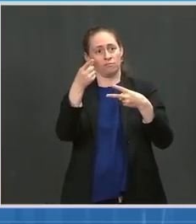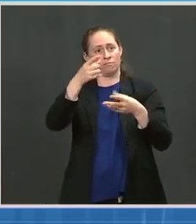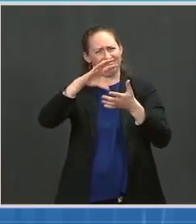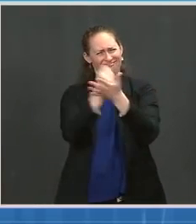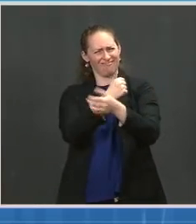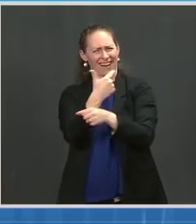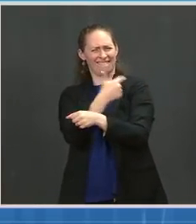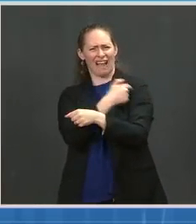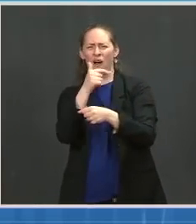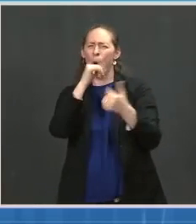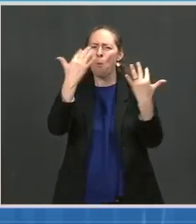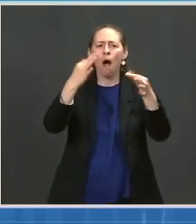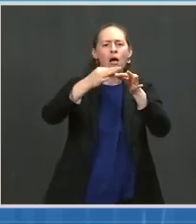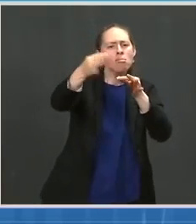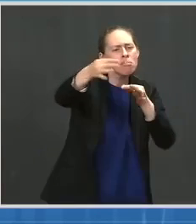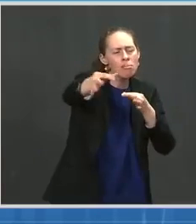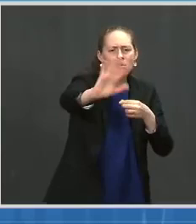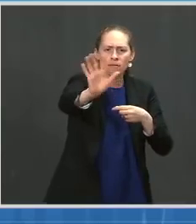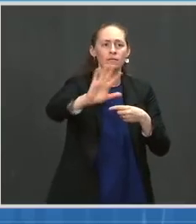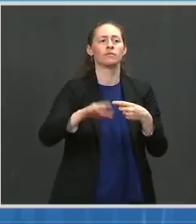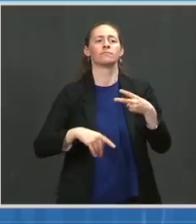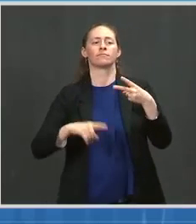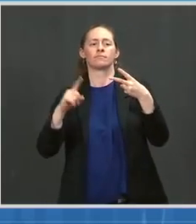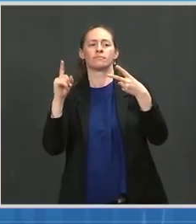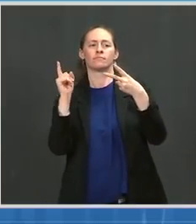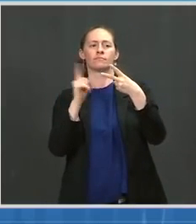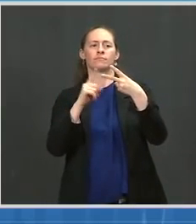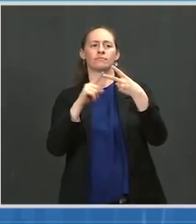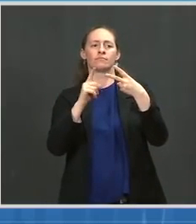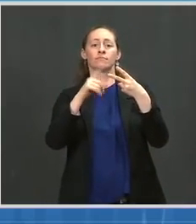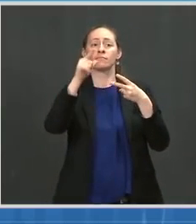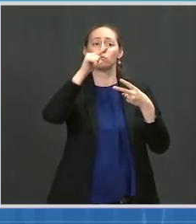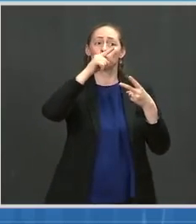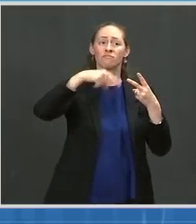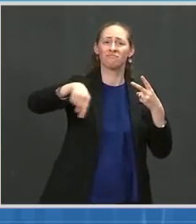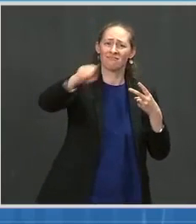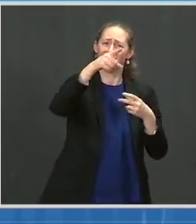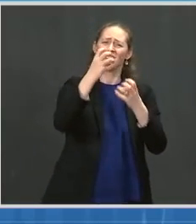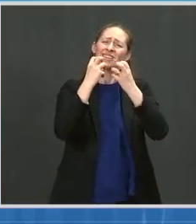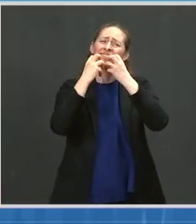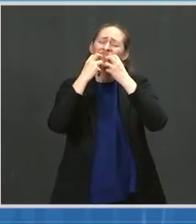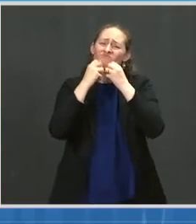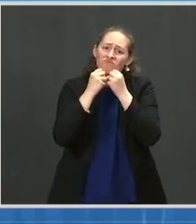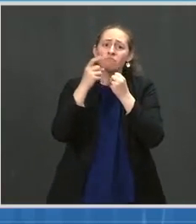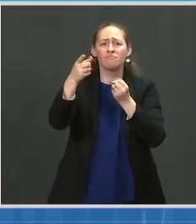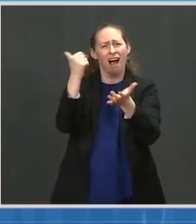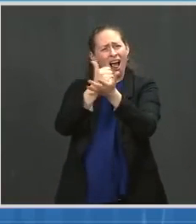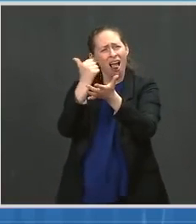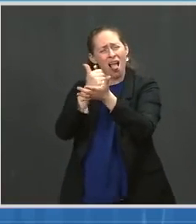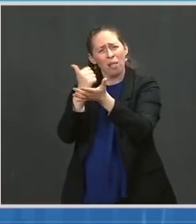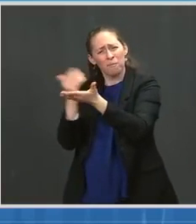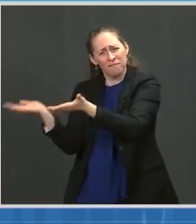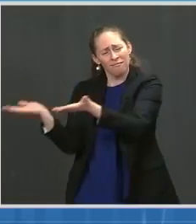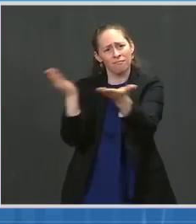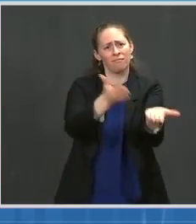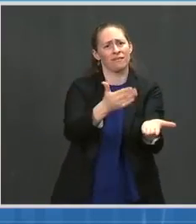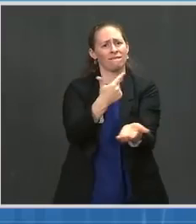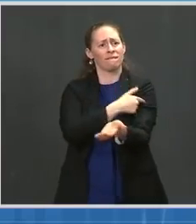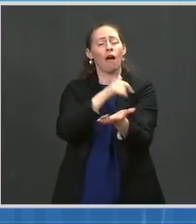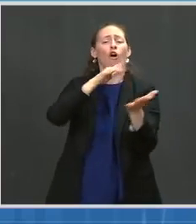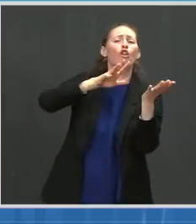can. And 2, help the people you care about get vaccinated as well. Ask your family